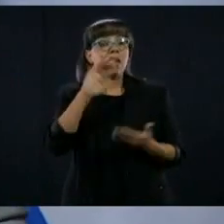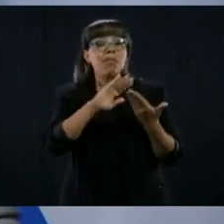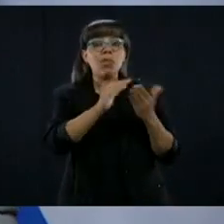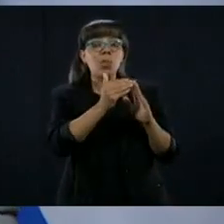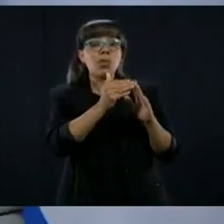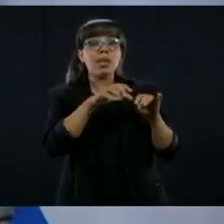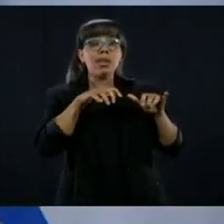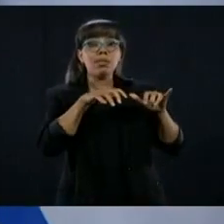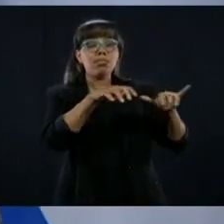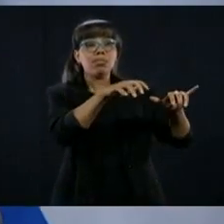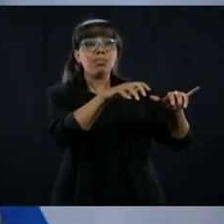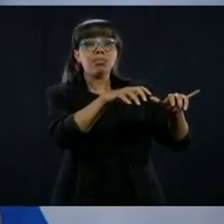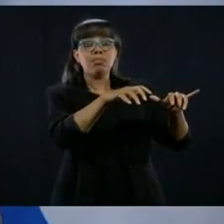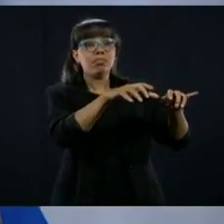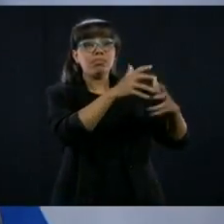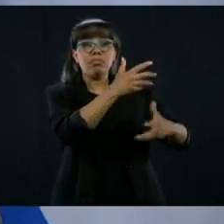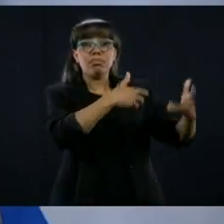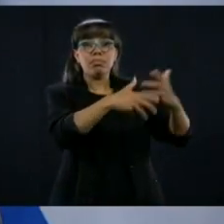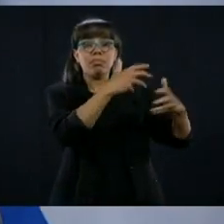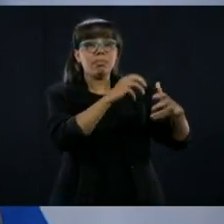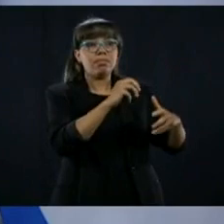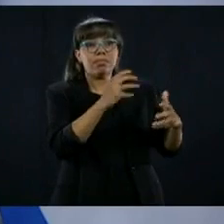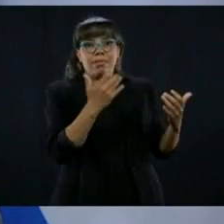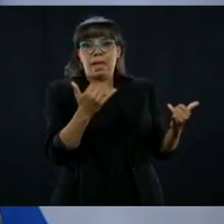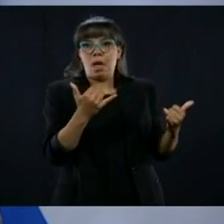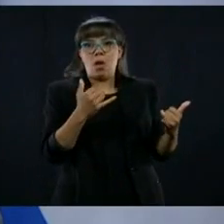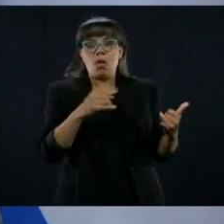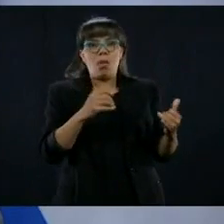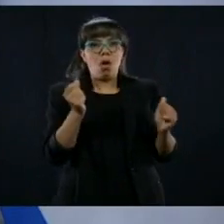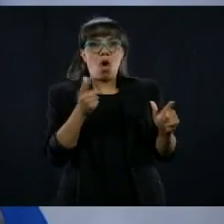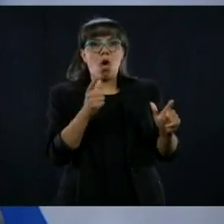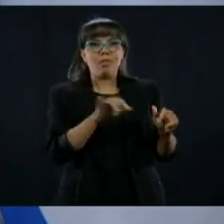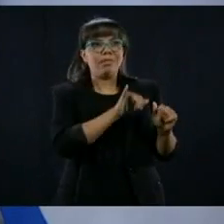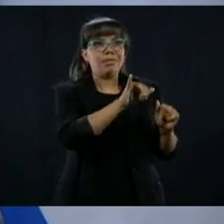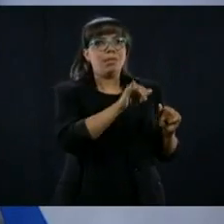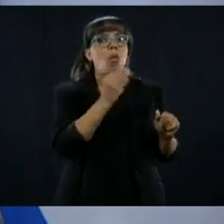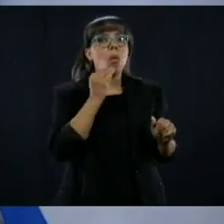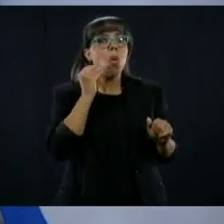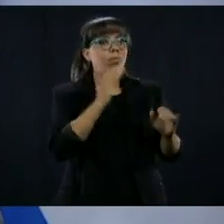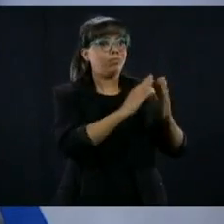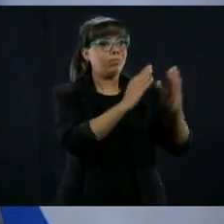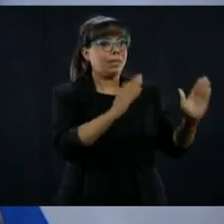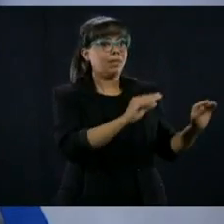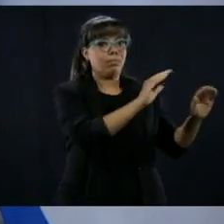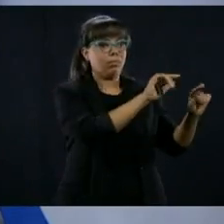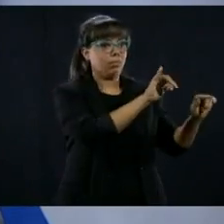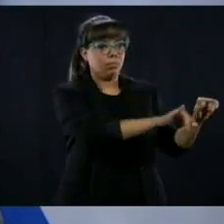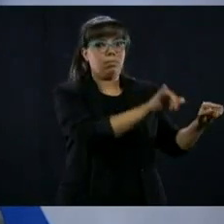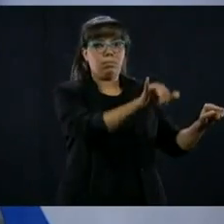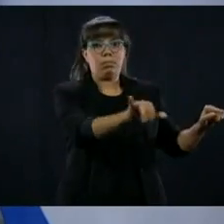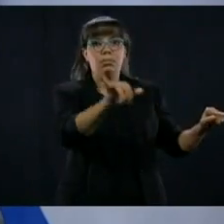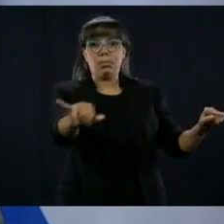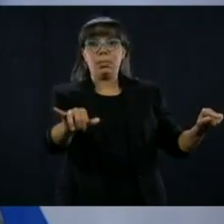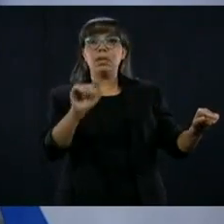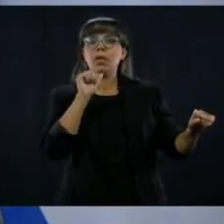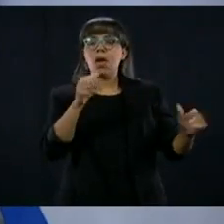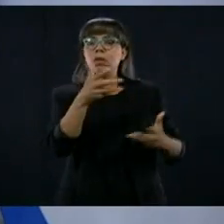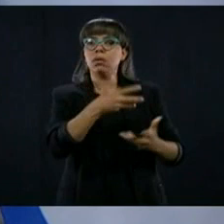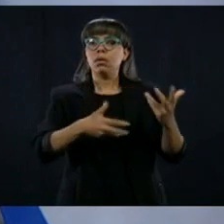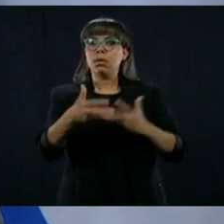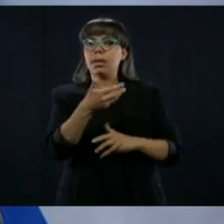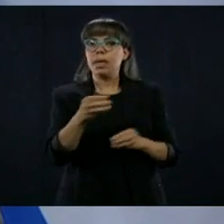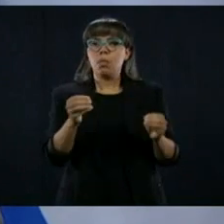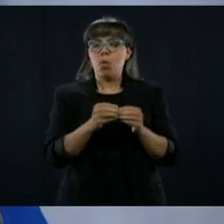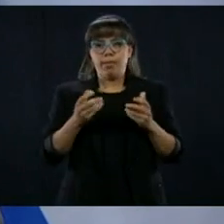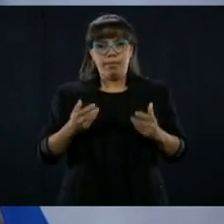we get to analyze all those things. It's why, at the same time, you must understand that the people that